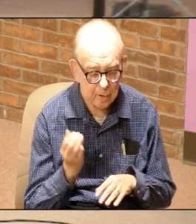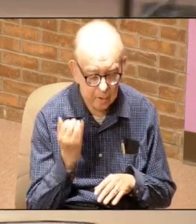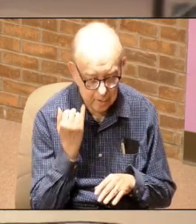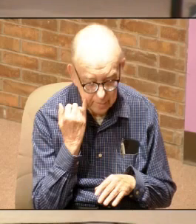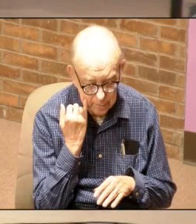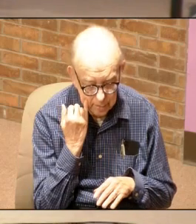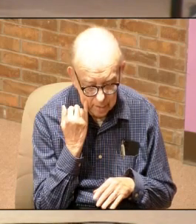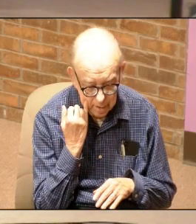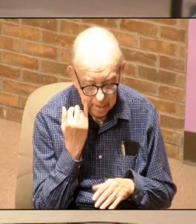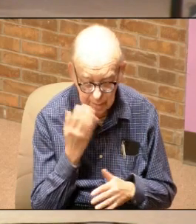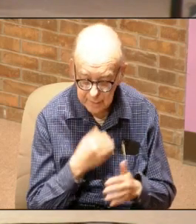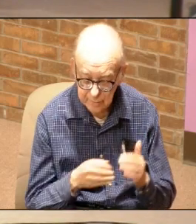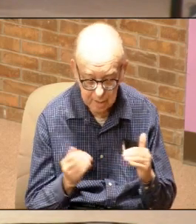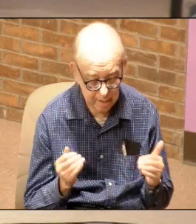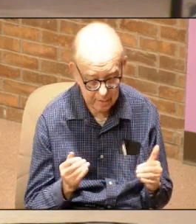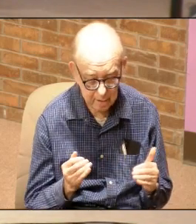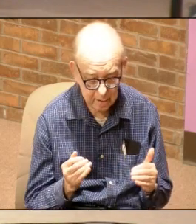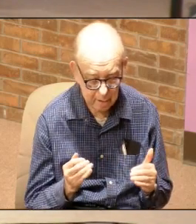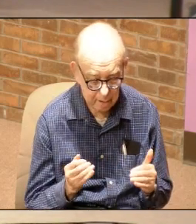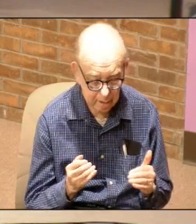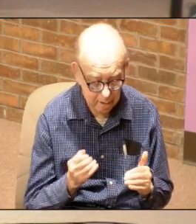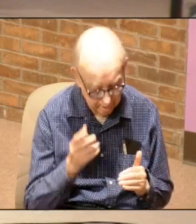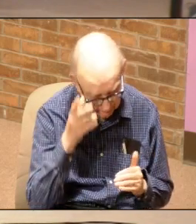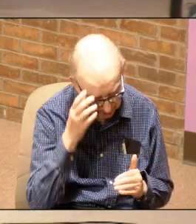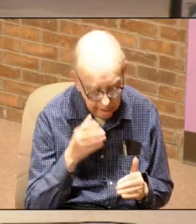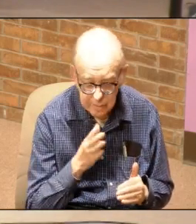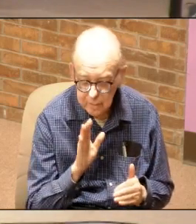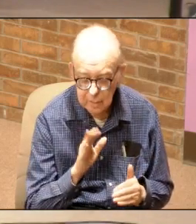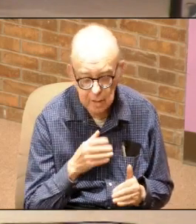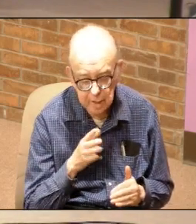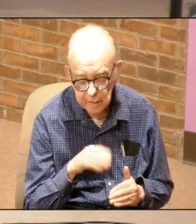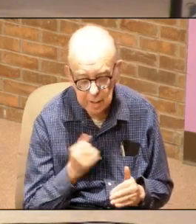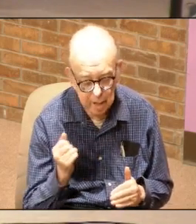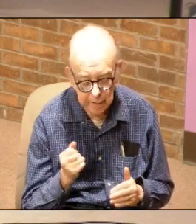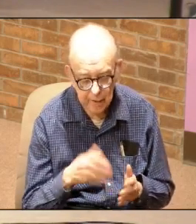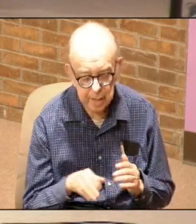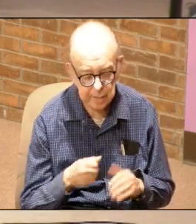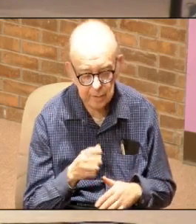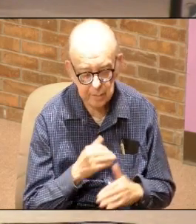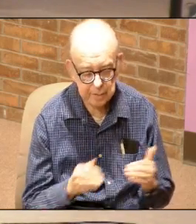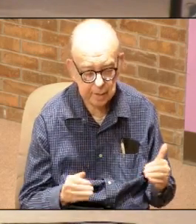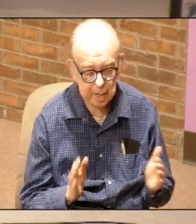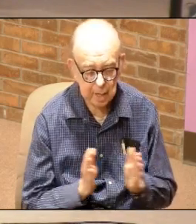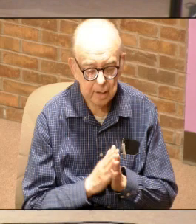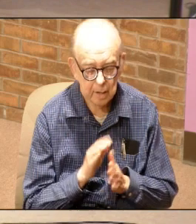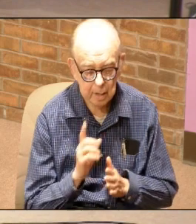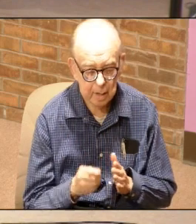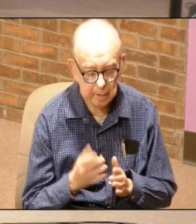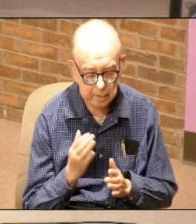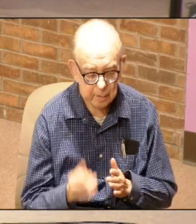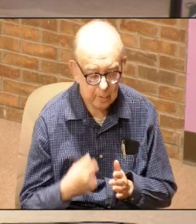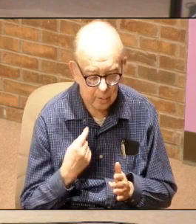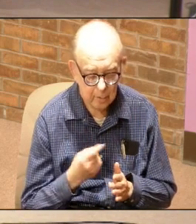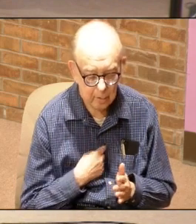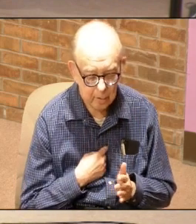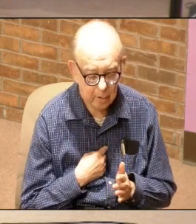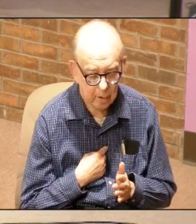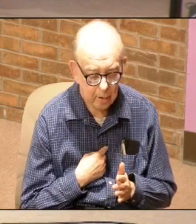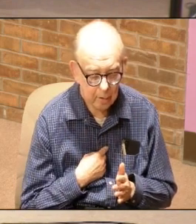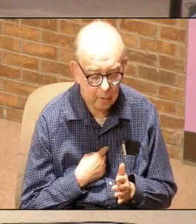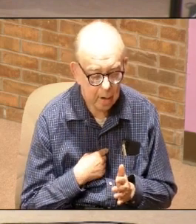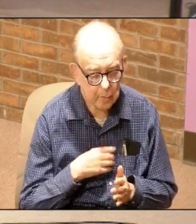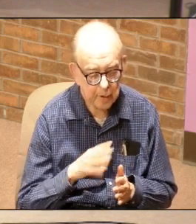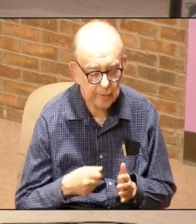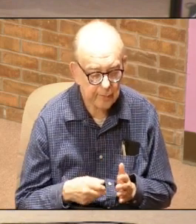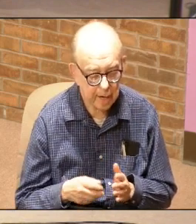in that one? He's not invited. So let me ask you this question. Then why are we inviting Satan in?